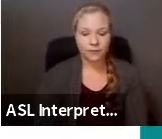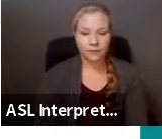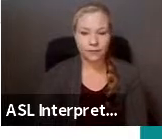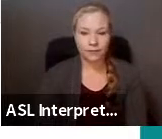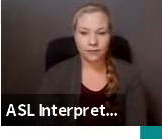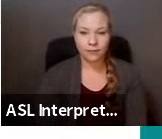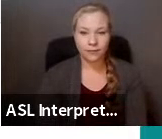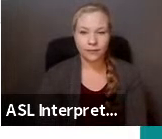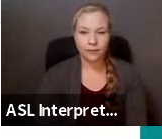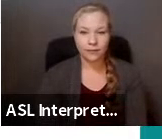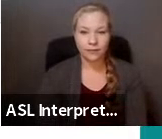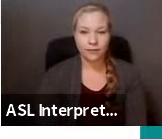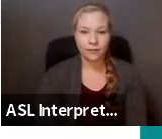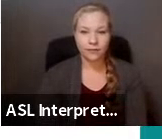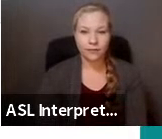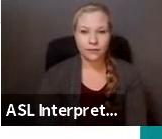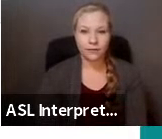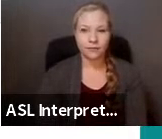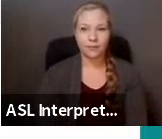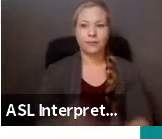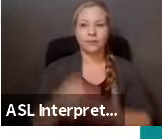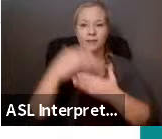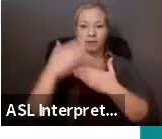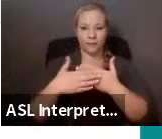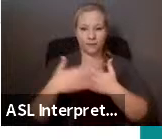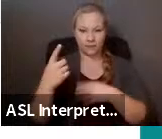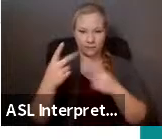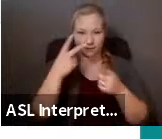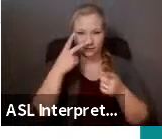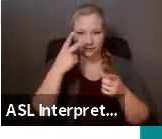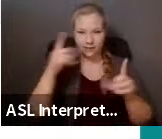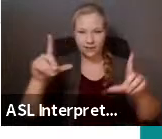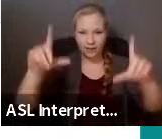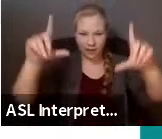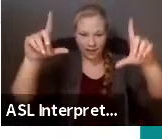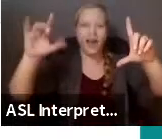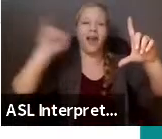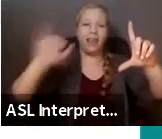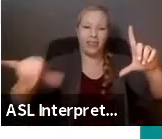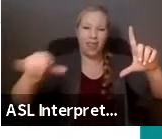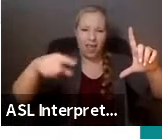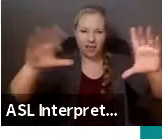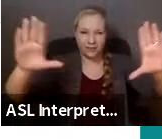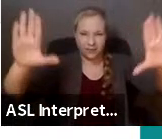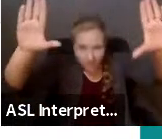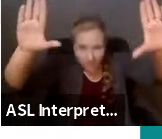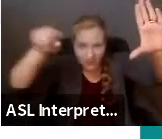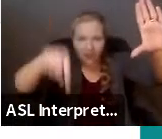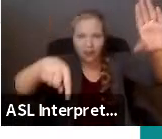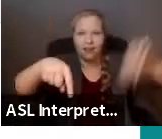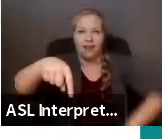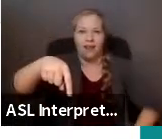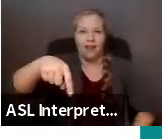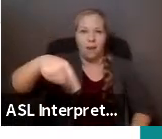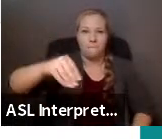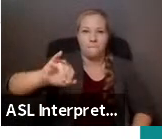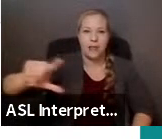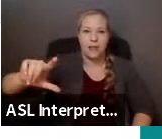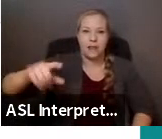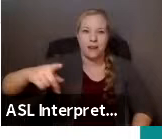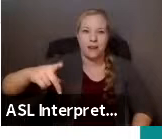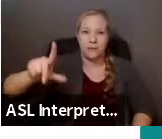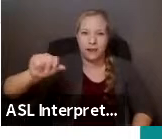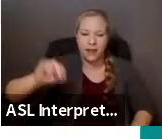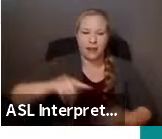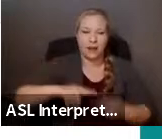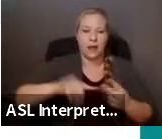And so there you go. You can see we've shifted down a little bit. We've got the McLaughlin crossing, Mill Plain,